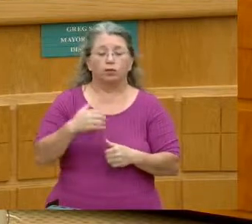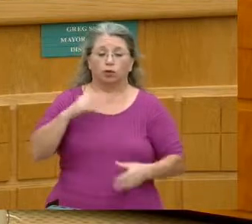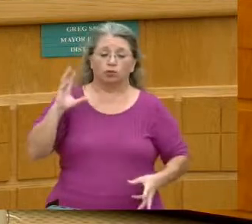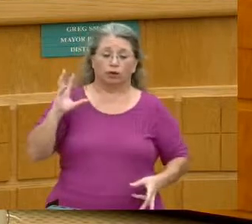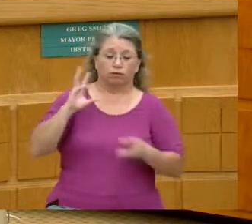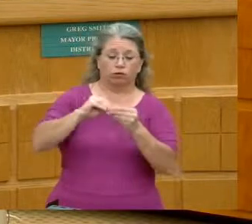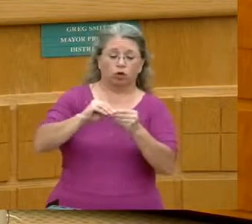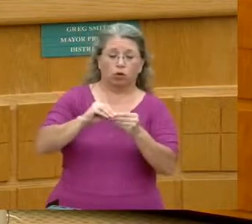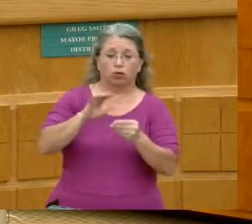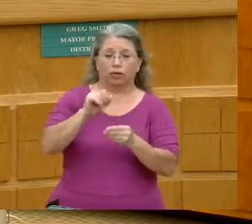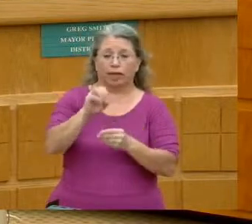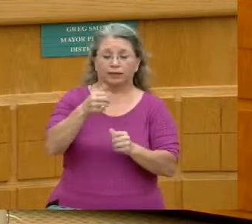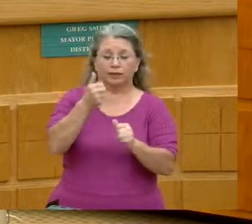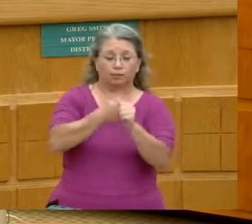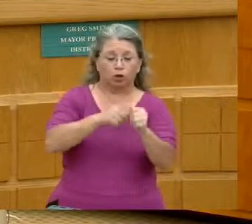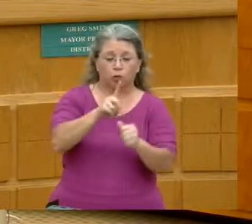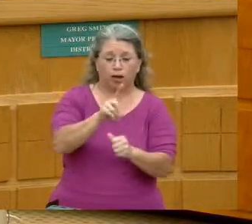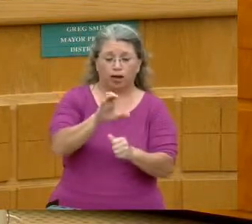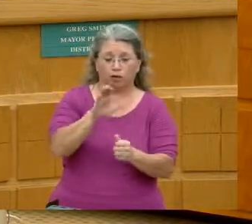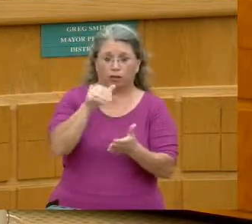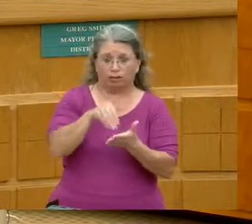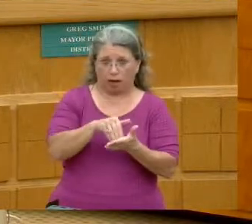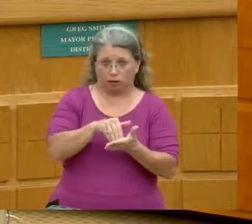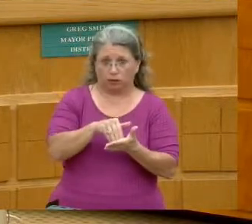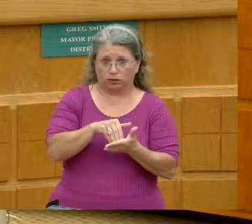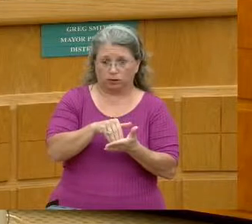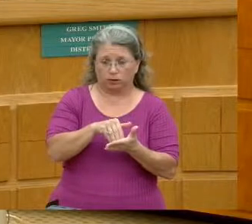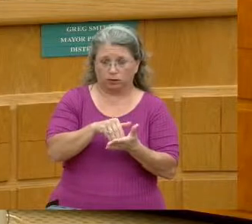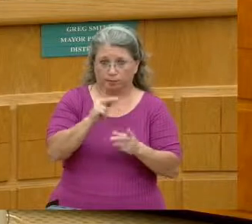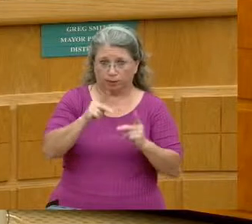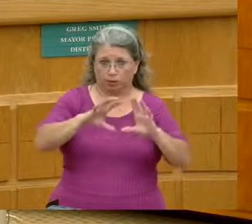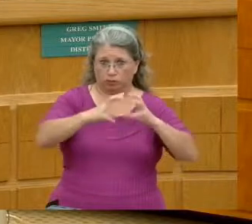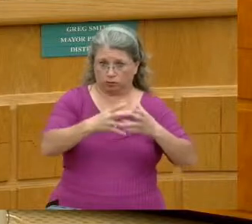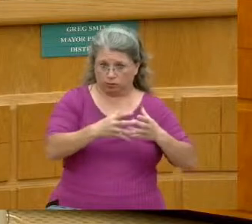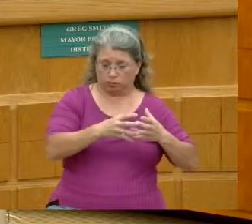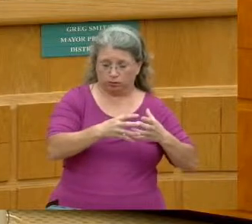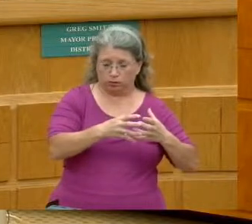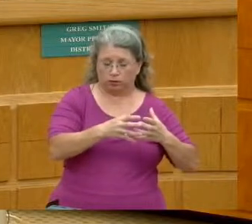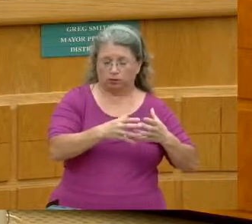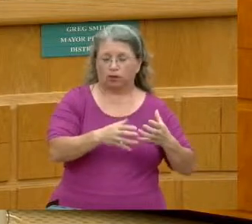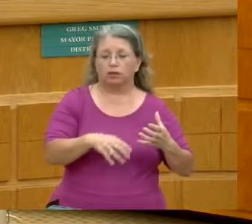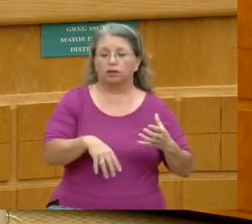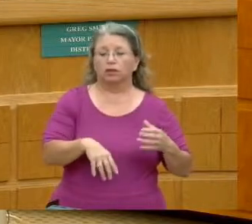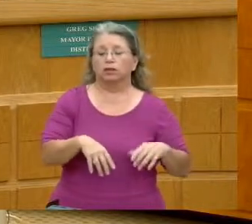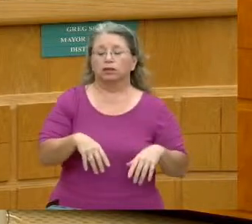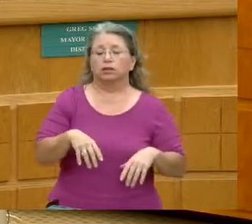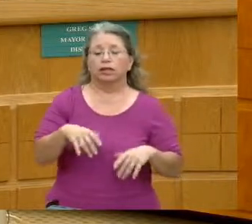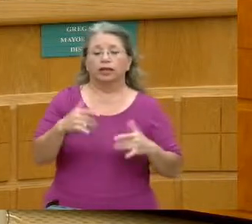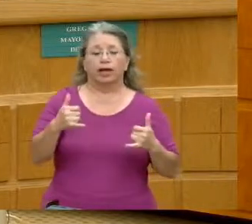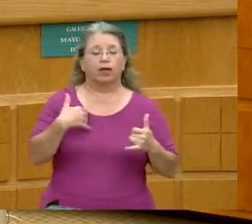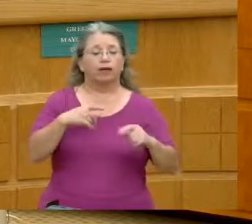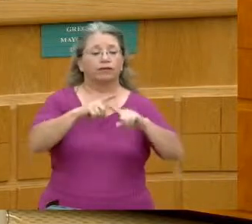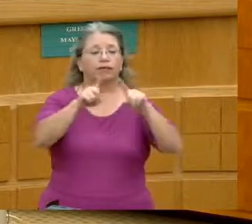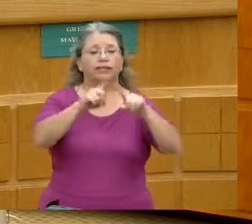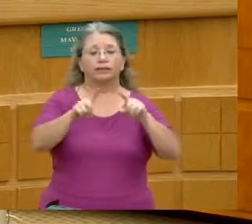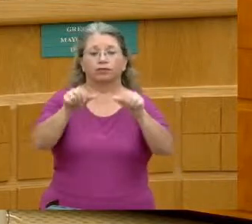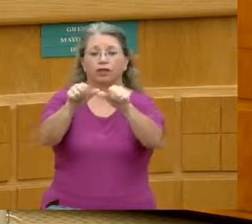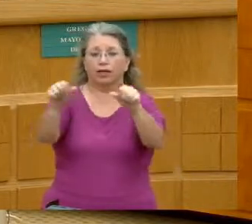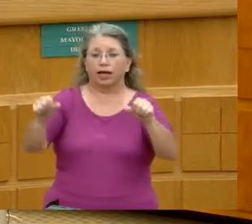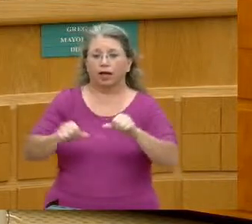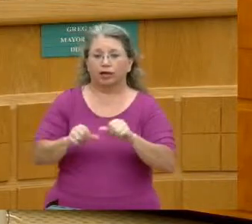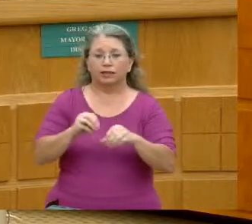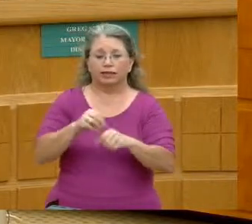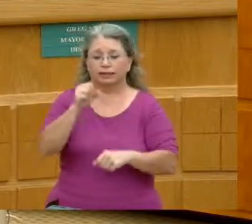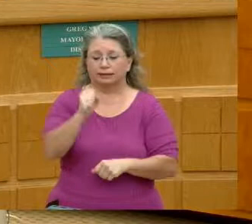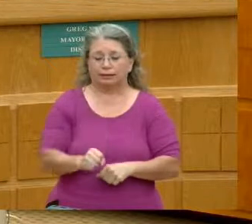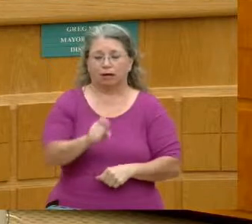per 100,000. It's cumulative over time. And now we have our different areas in the South